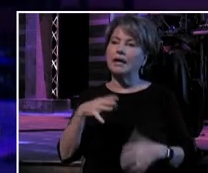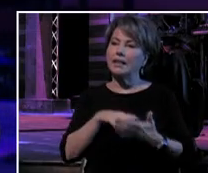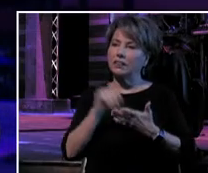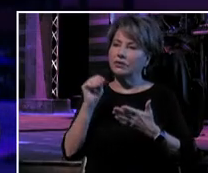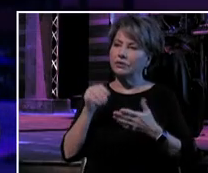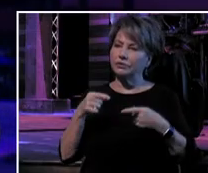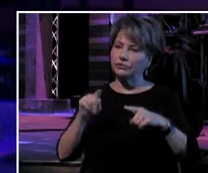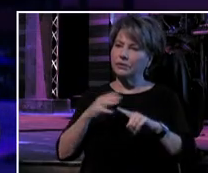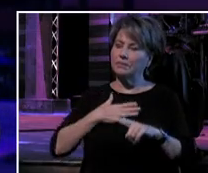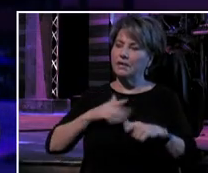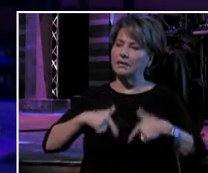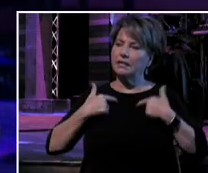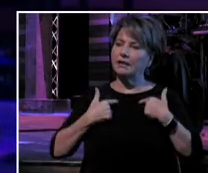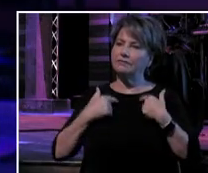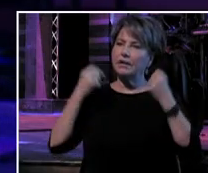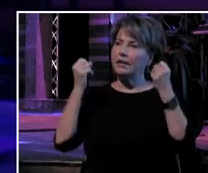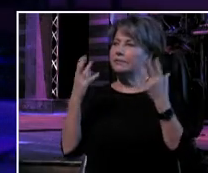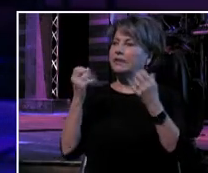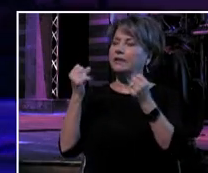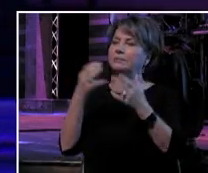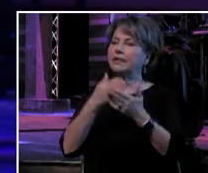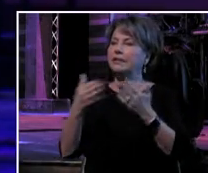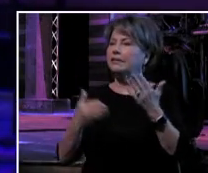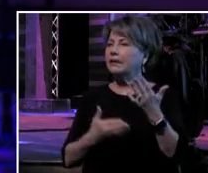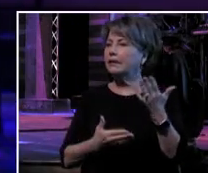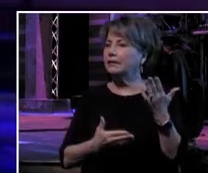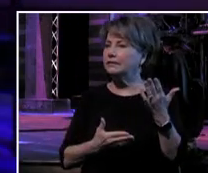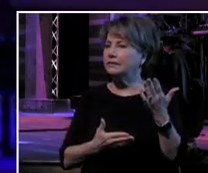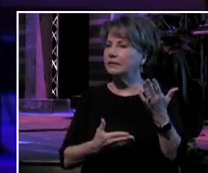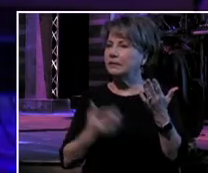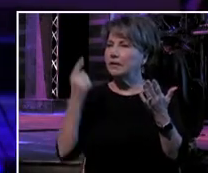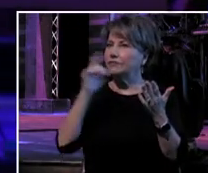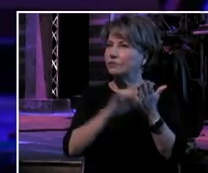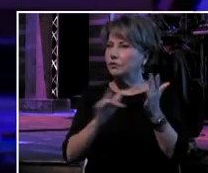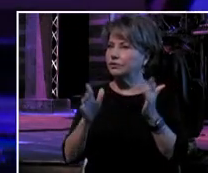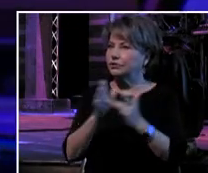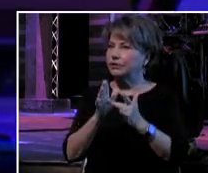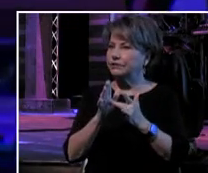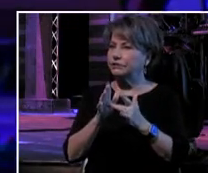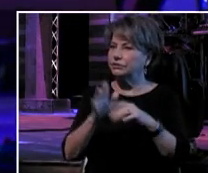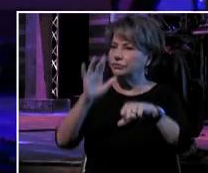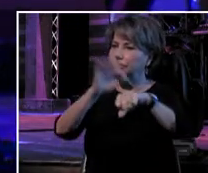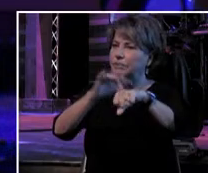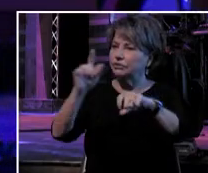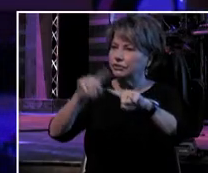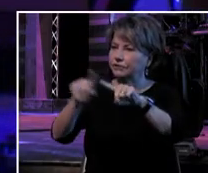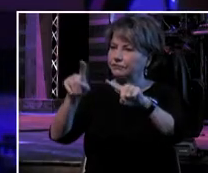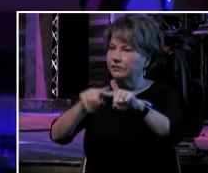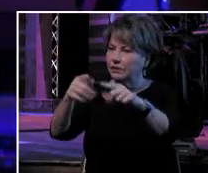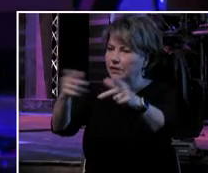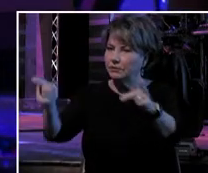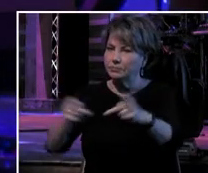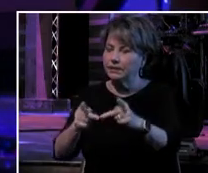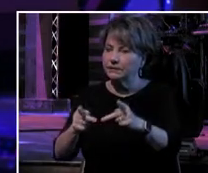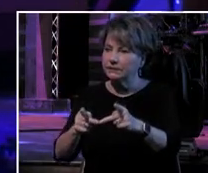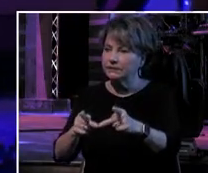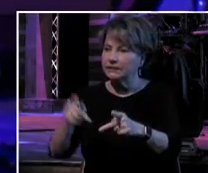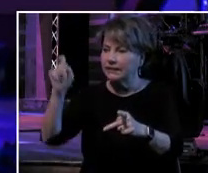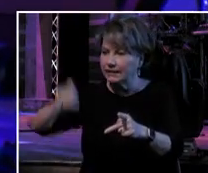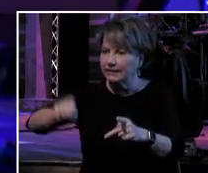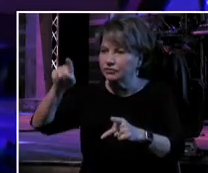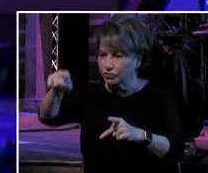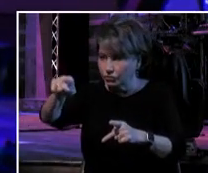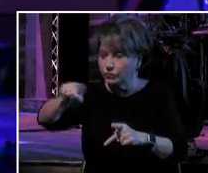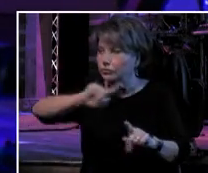years, that many things in order for Jesus to go to places where you aren't currently, he needs you to walk in